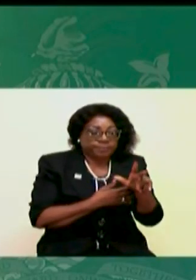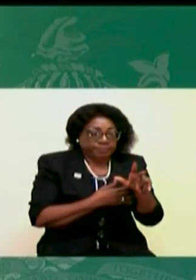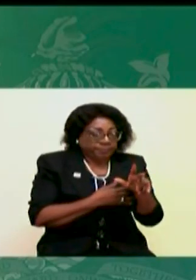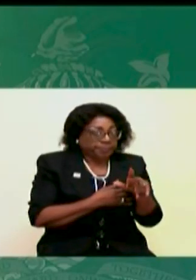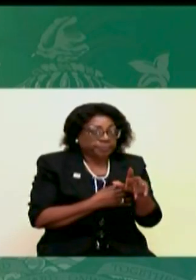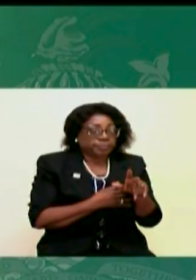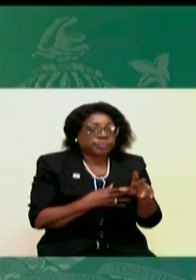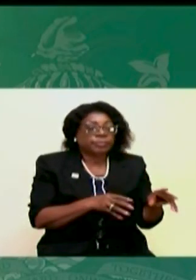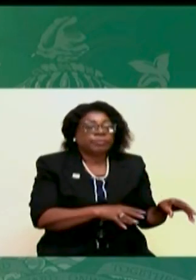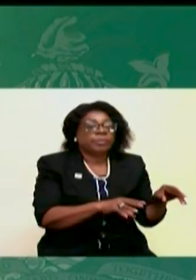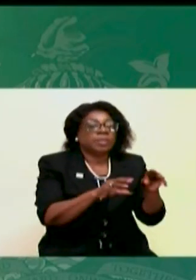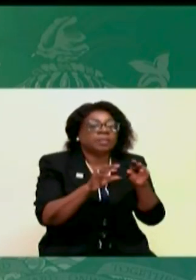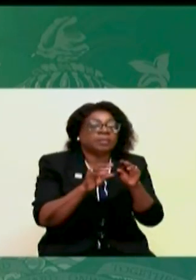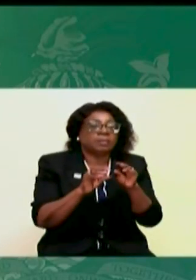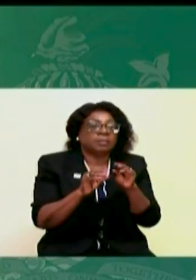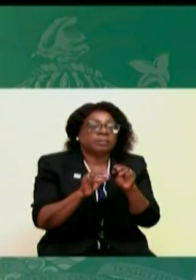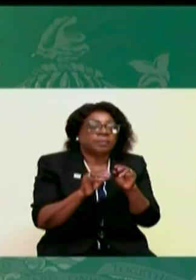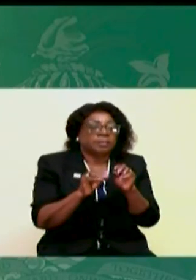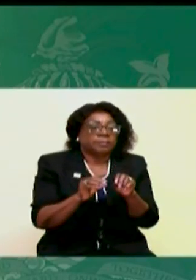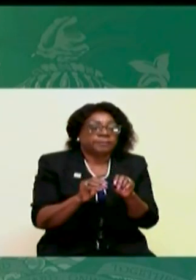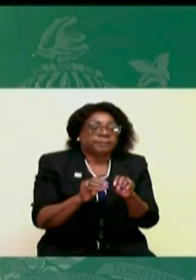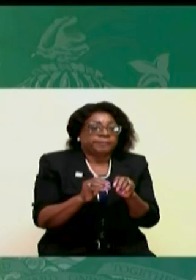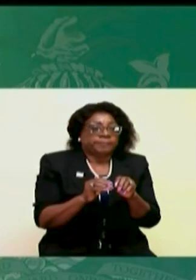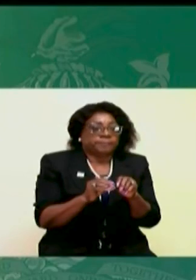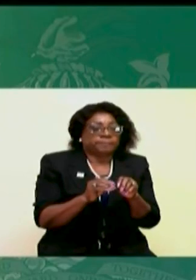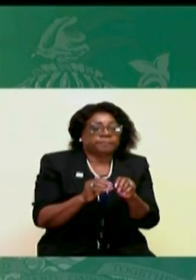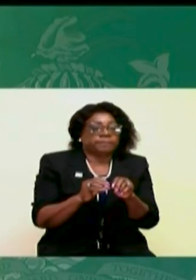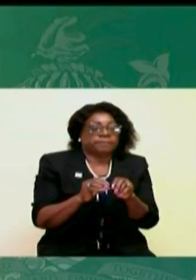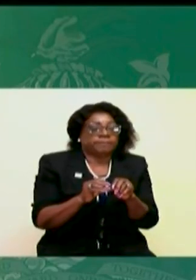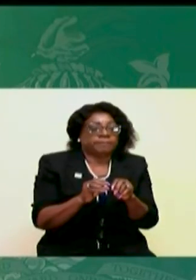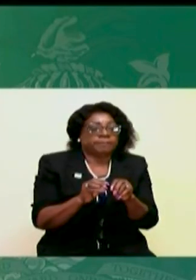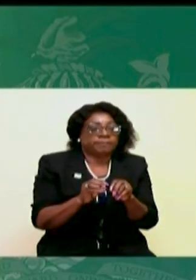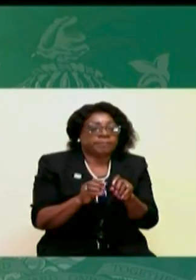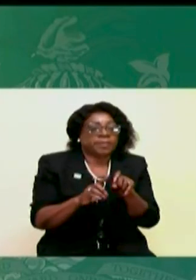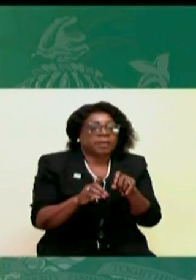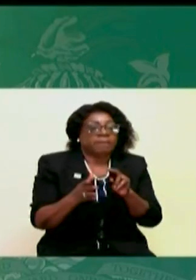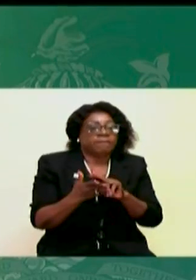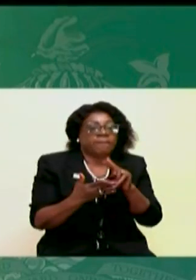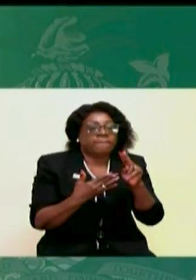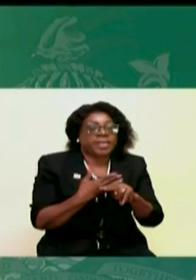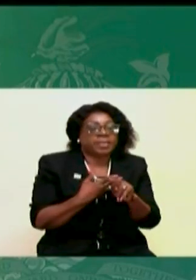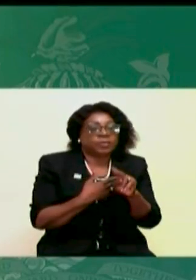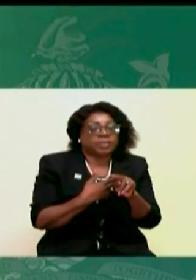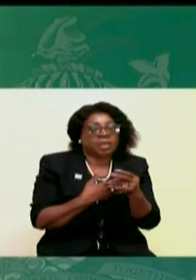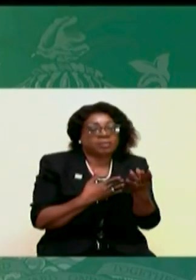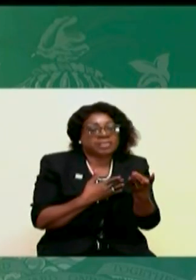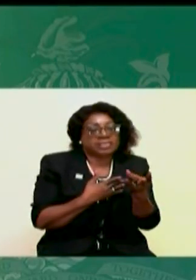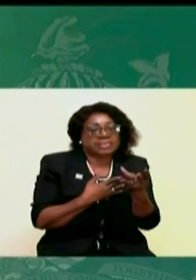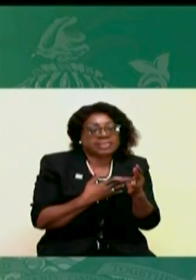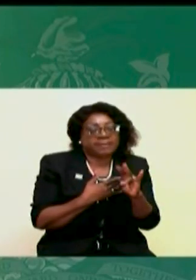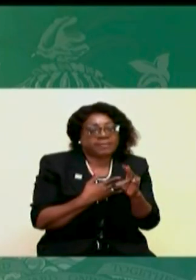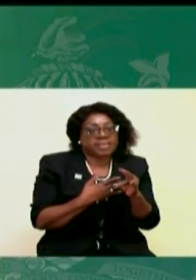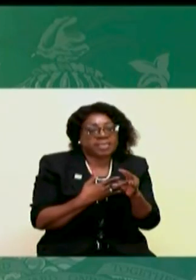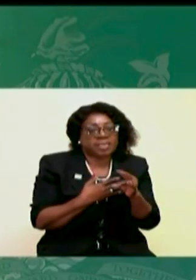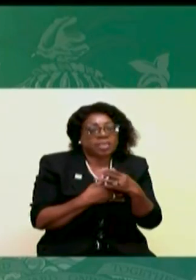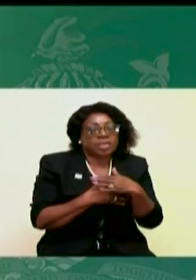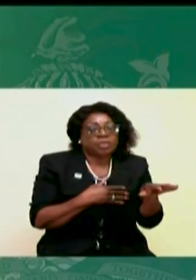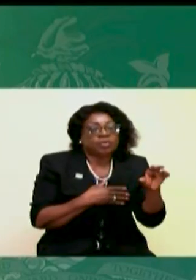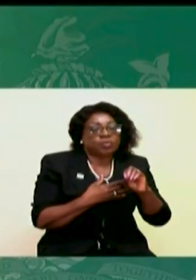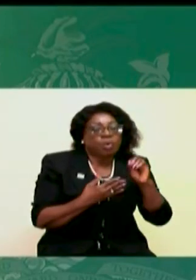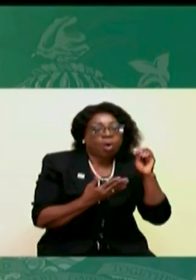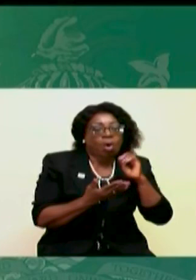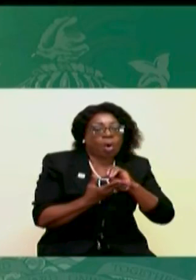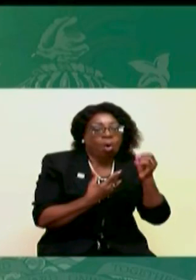2023. To put this into context, Madam Speaker, from May 2017 to